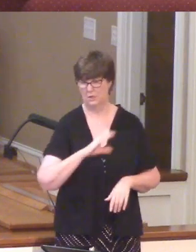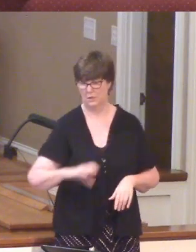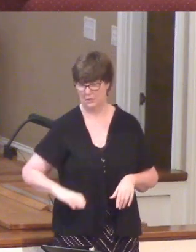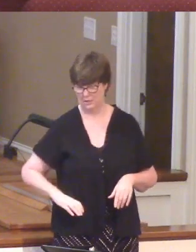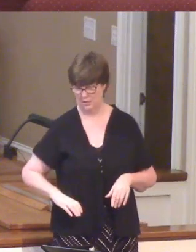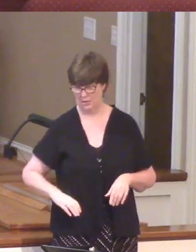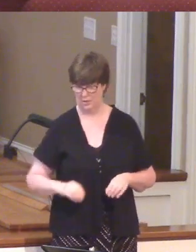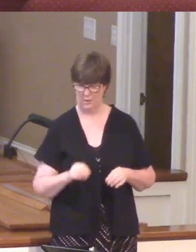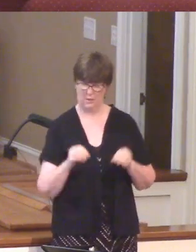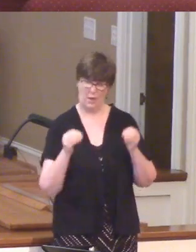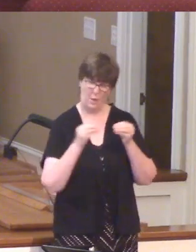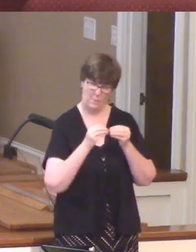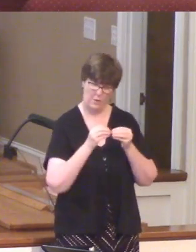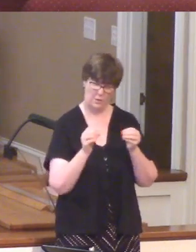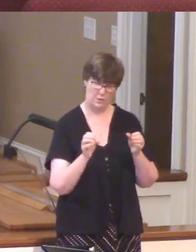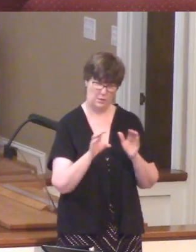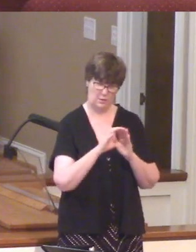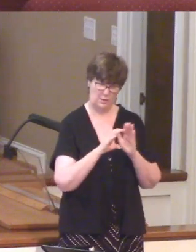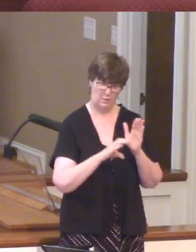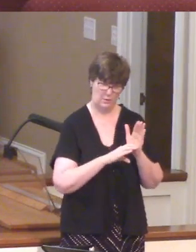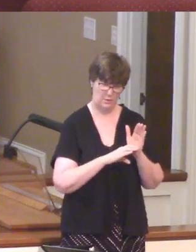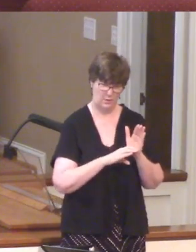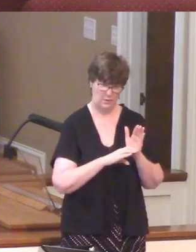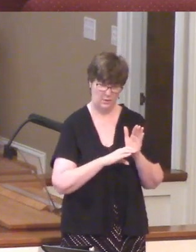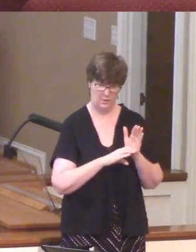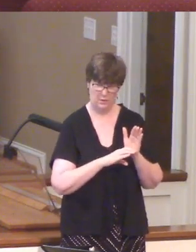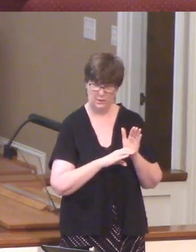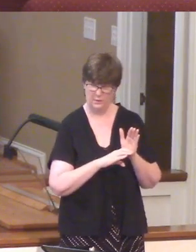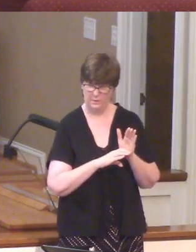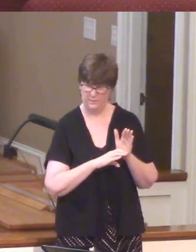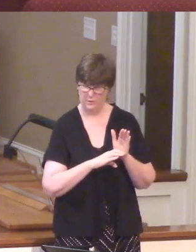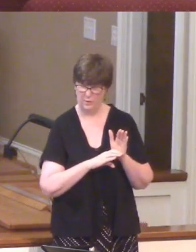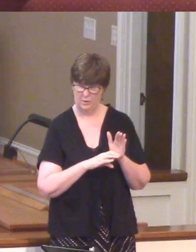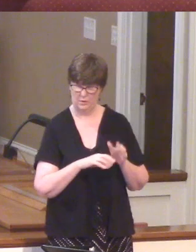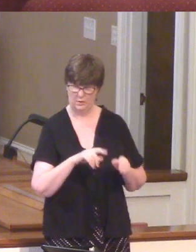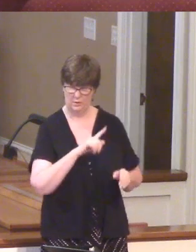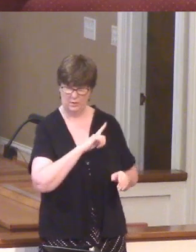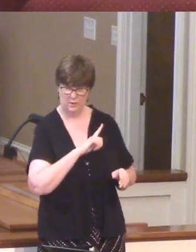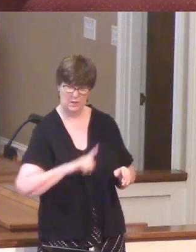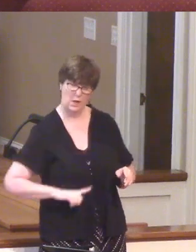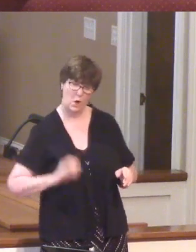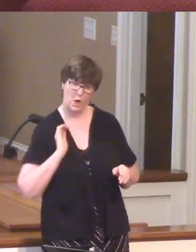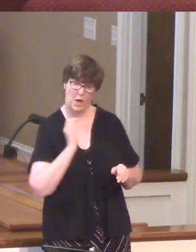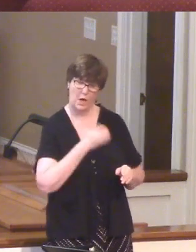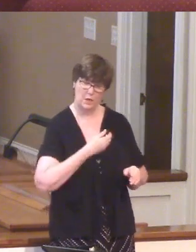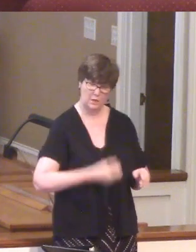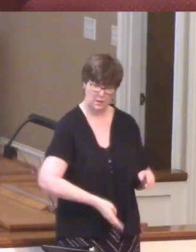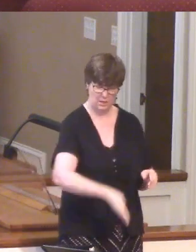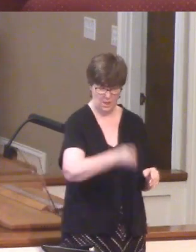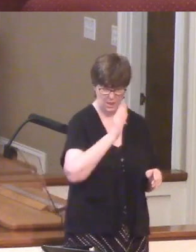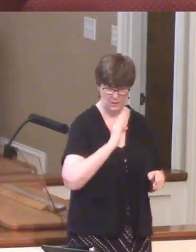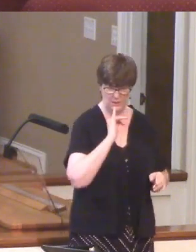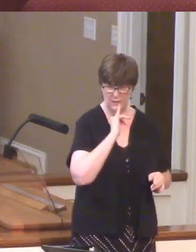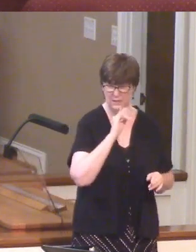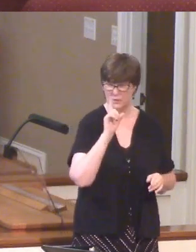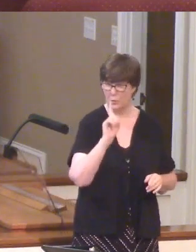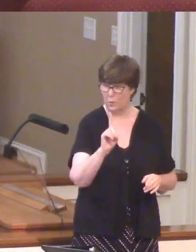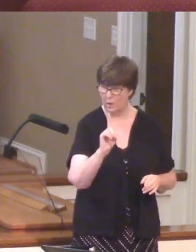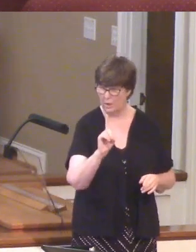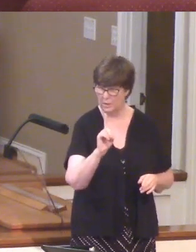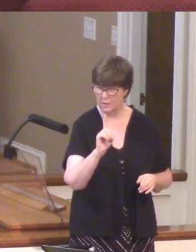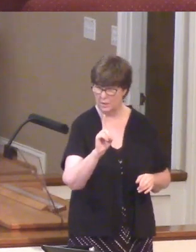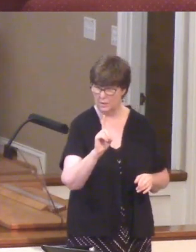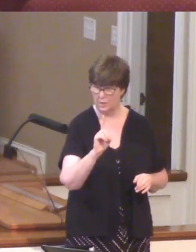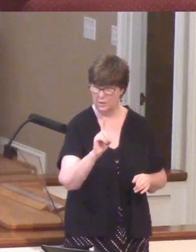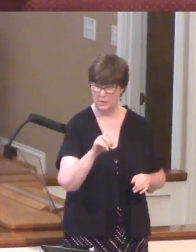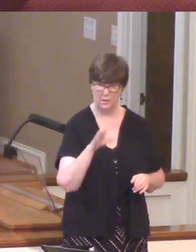most important is, hear, O Israel, the Lord our God, the Lord is one. And you shall love